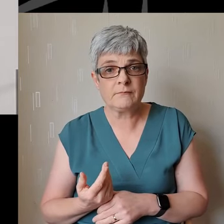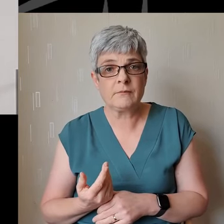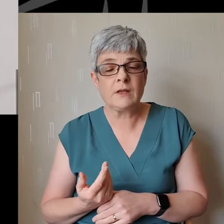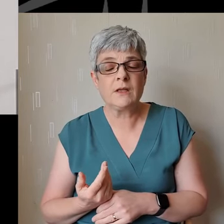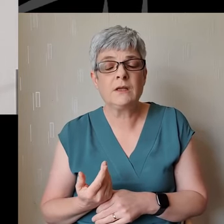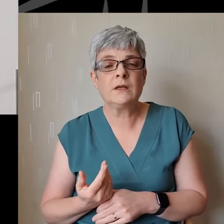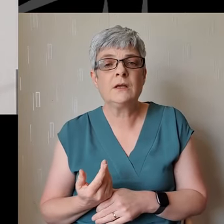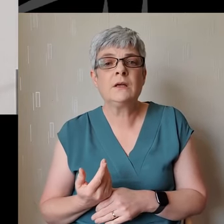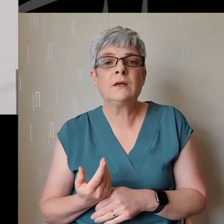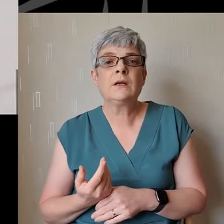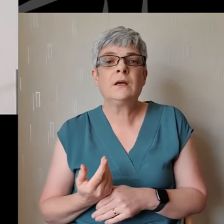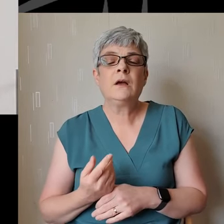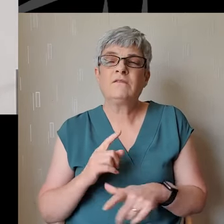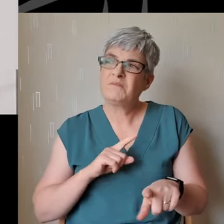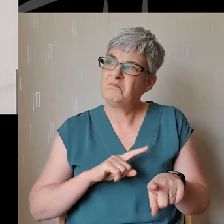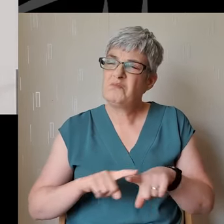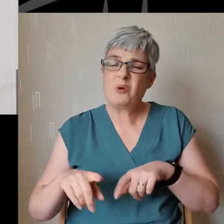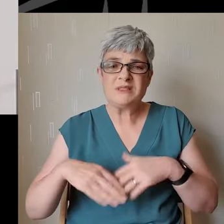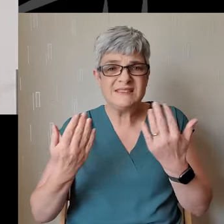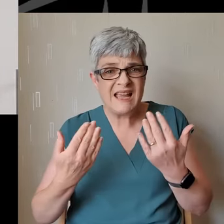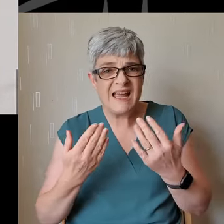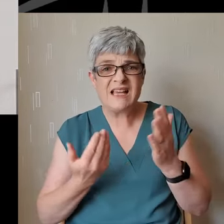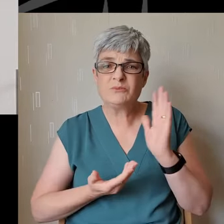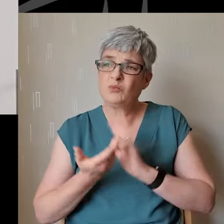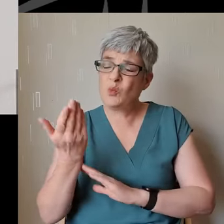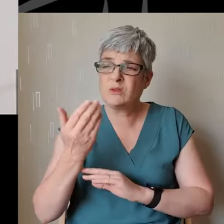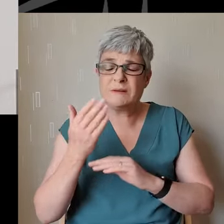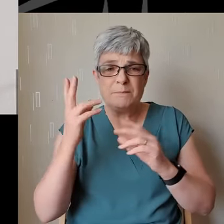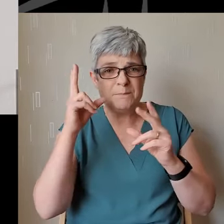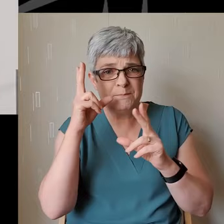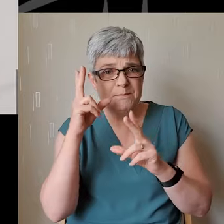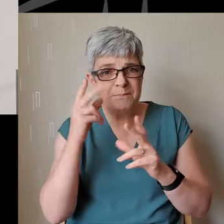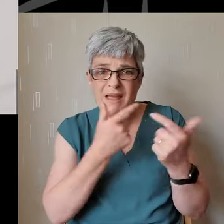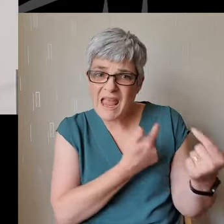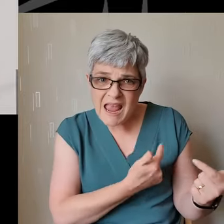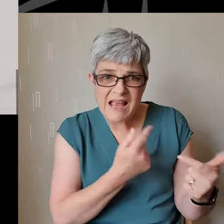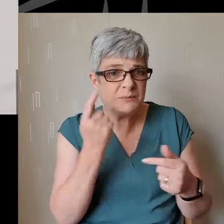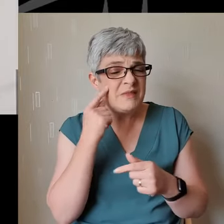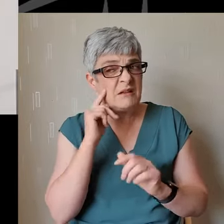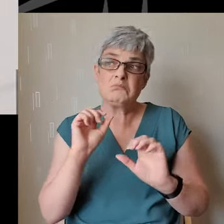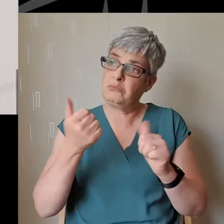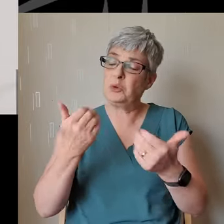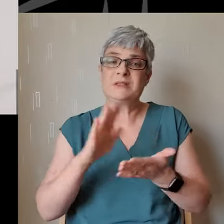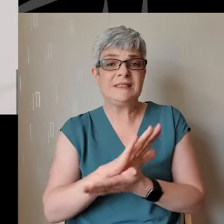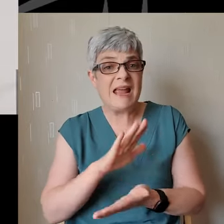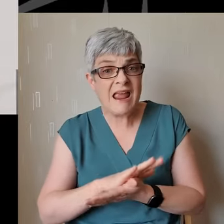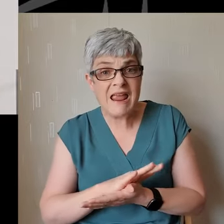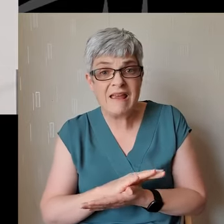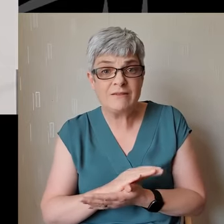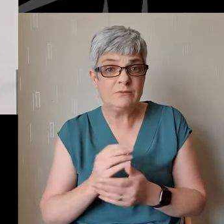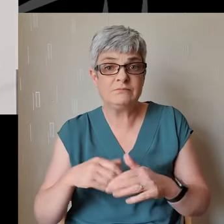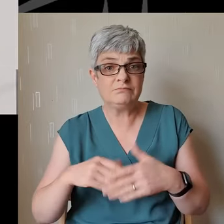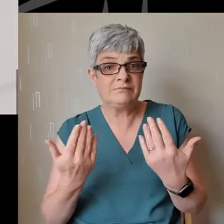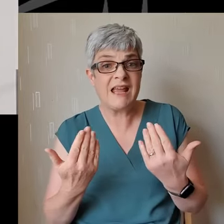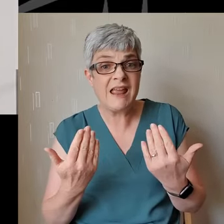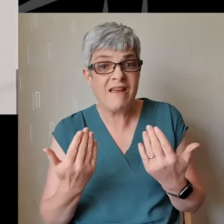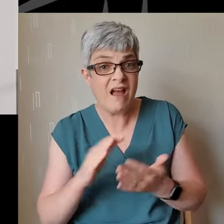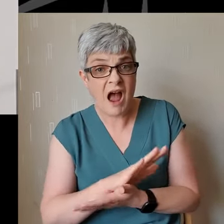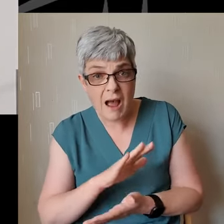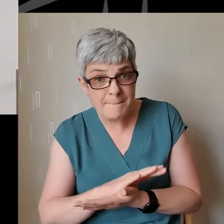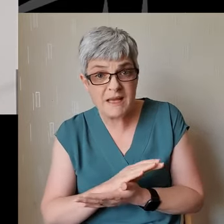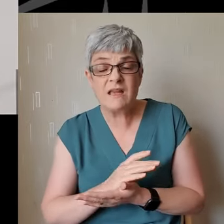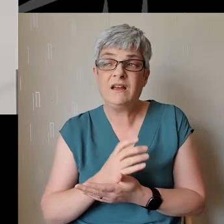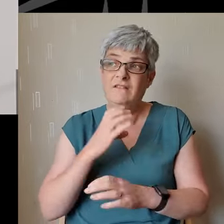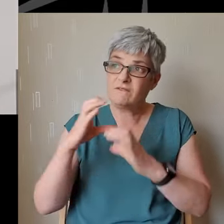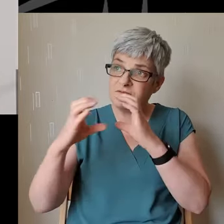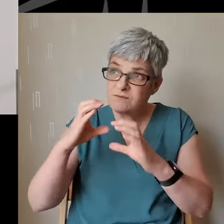For most days, we might go to bed at night thinking we've had a good day, if we've been happy, that we've had a conversation with family members